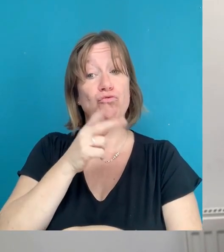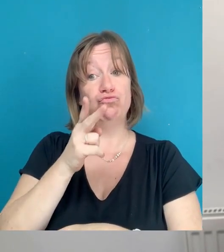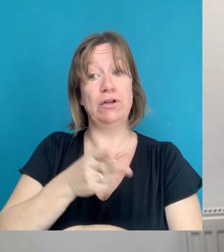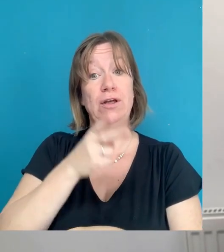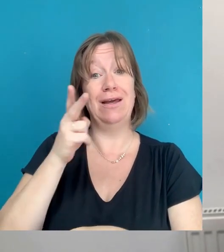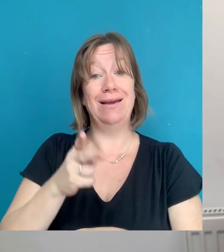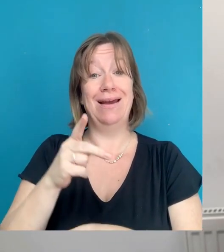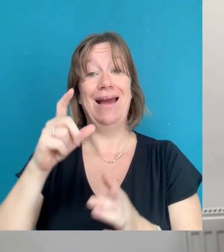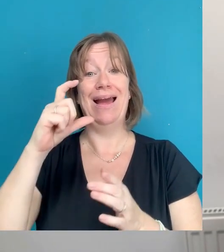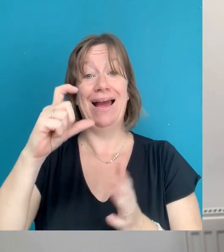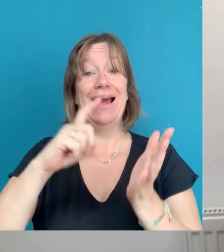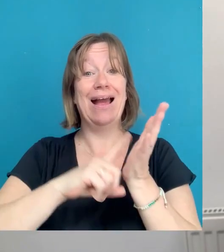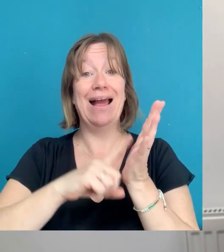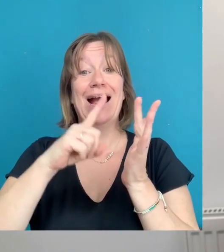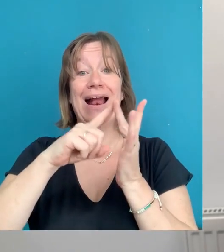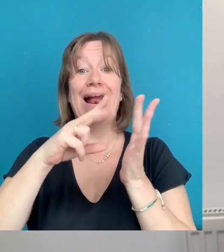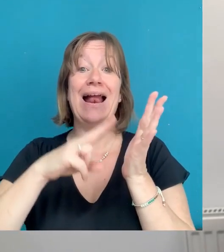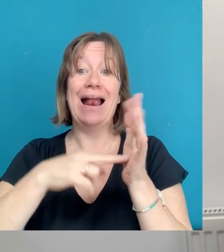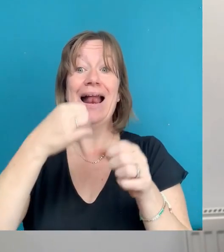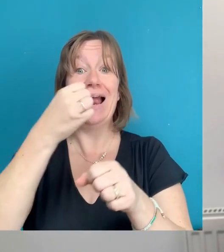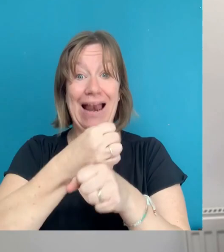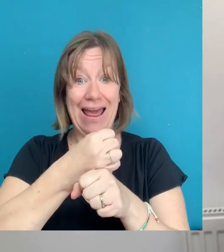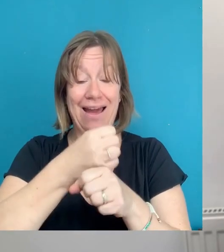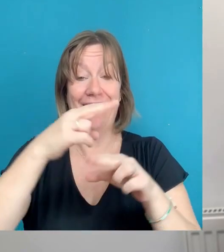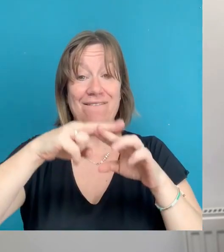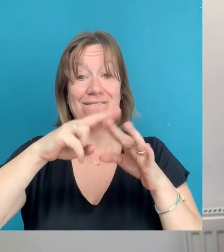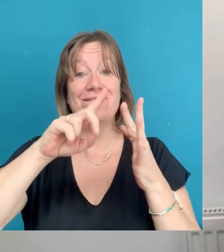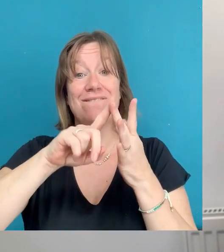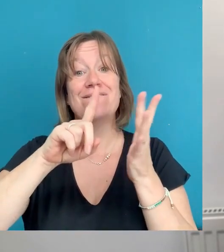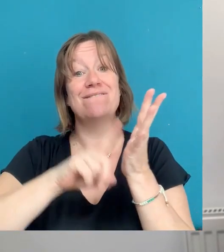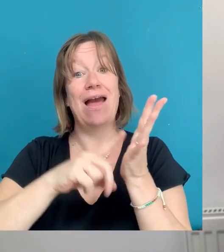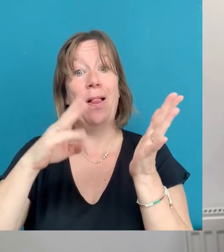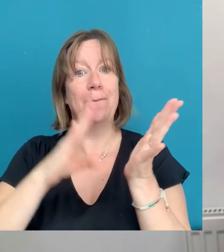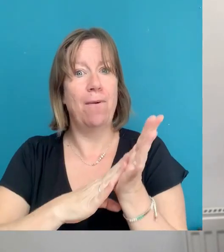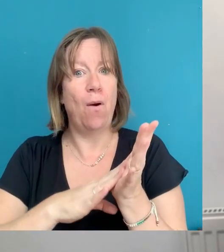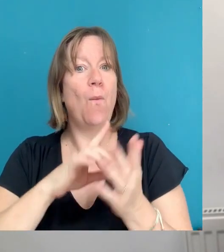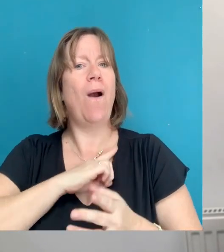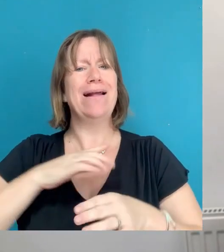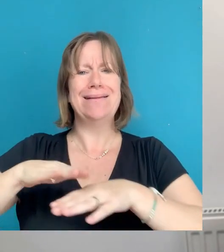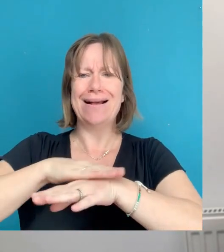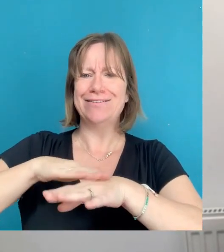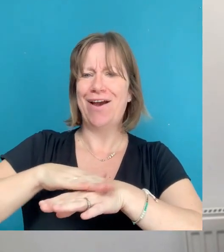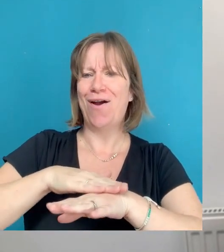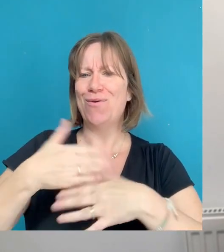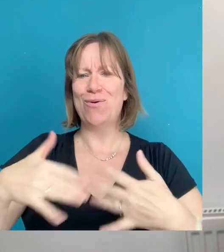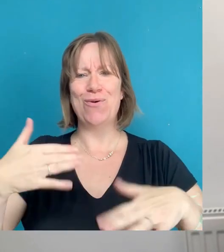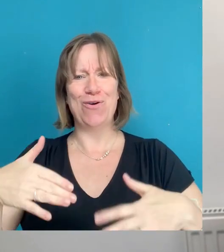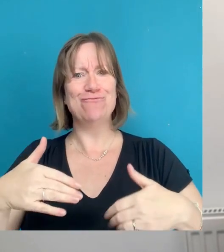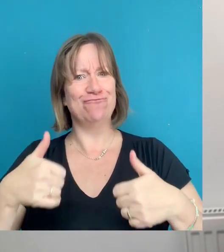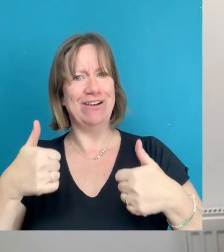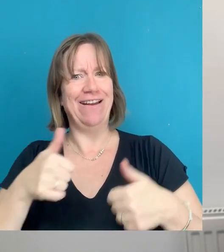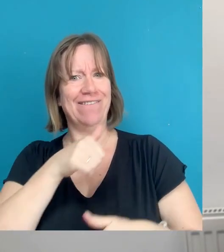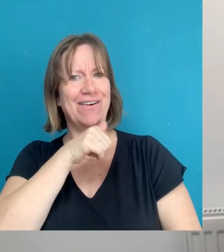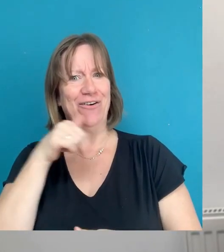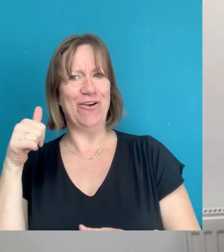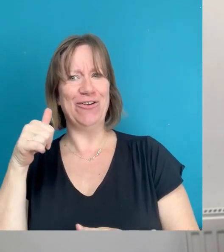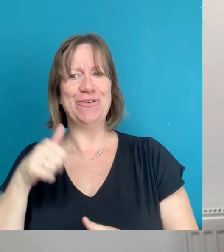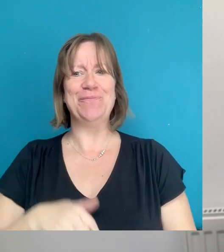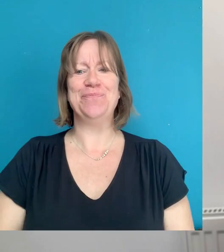also reuse cling film because it's got a brilliant texture. It's all crinkly. It prints really well.